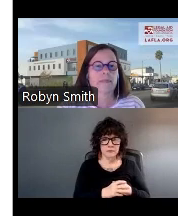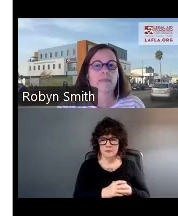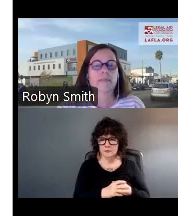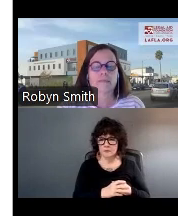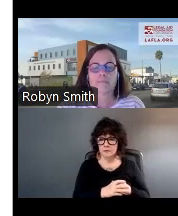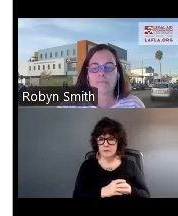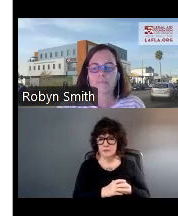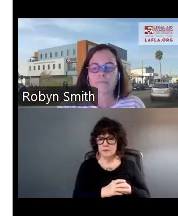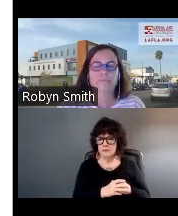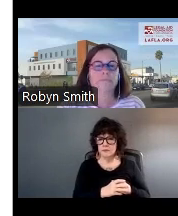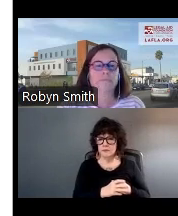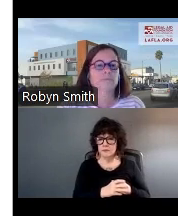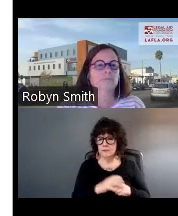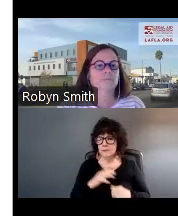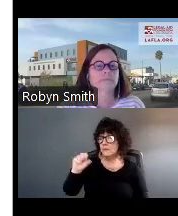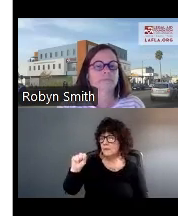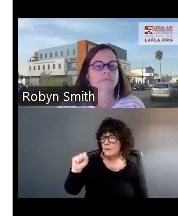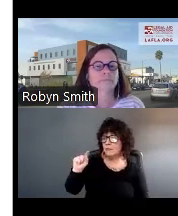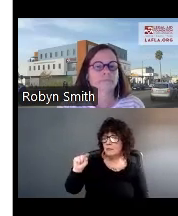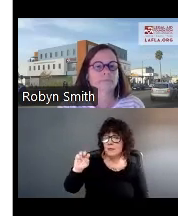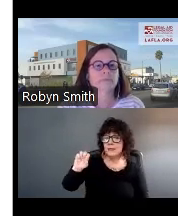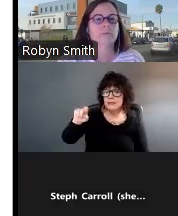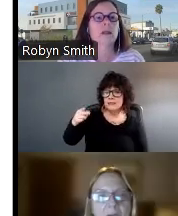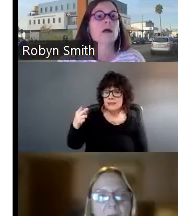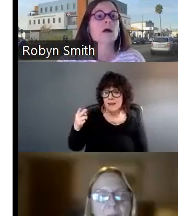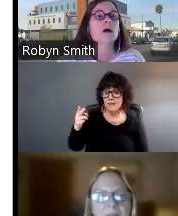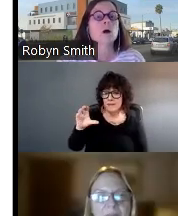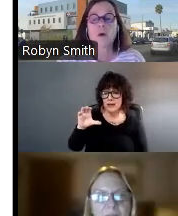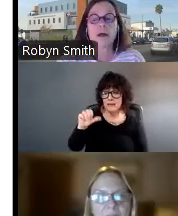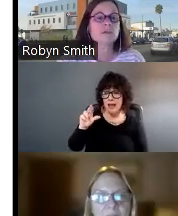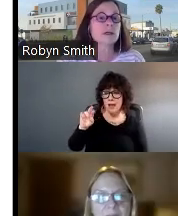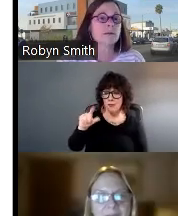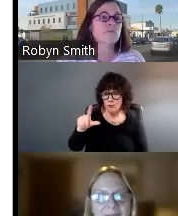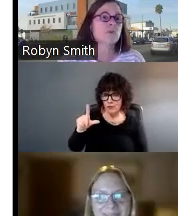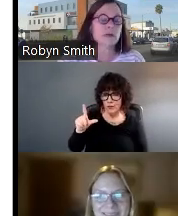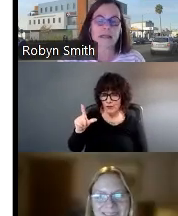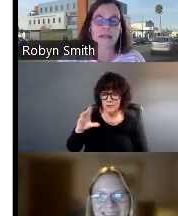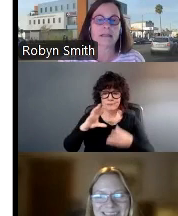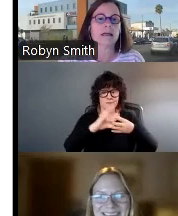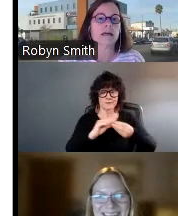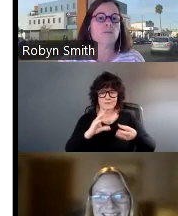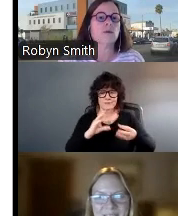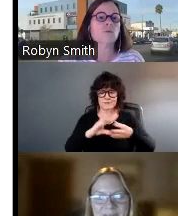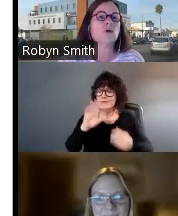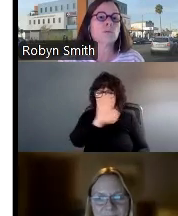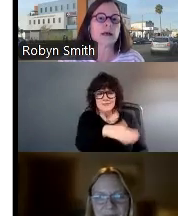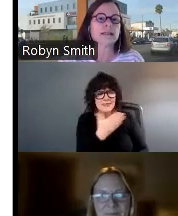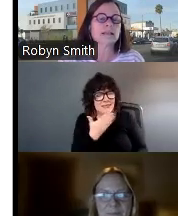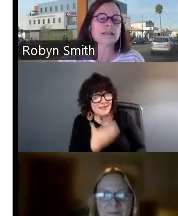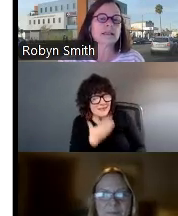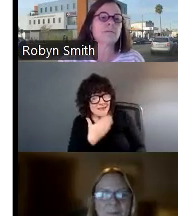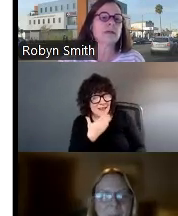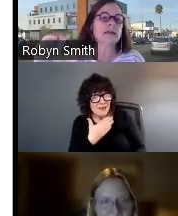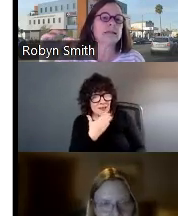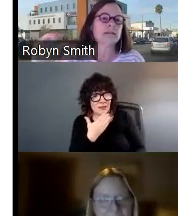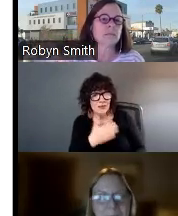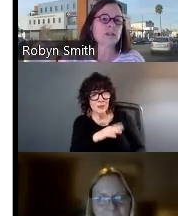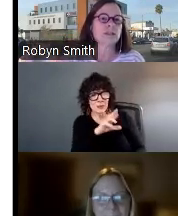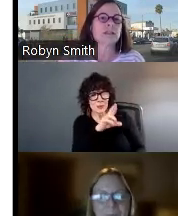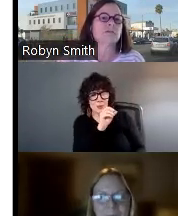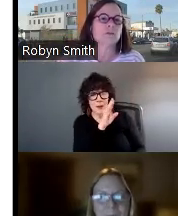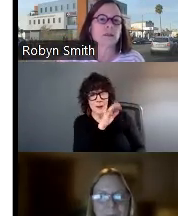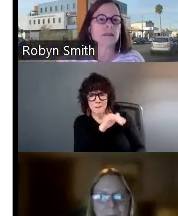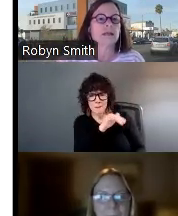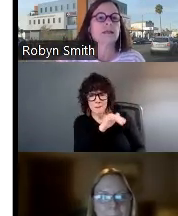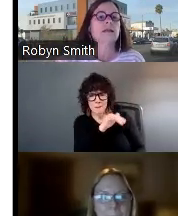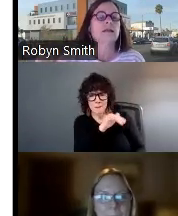Thank you so much, Robyn. I'm sorry, before I end, we'll go back to this slide, but I did mention